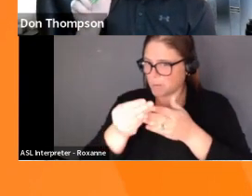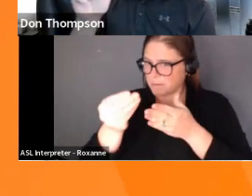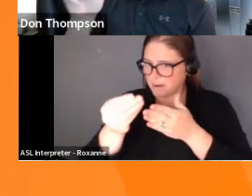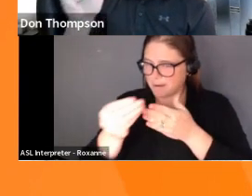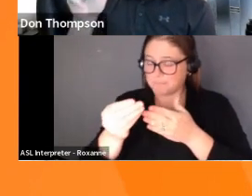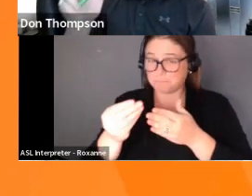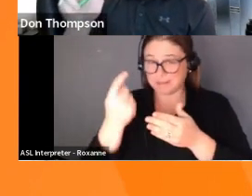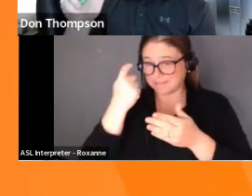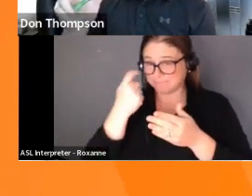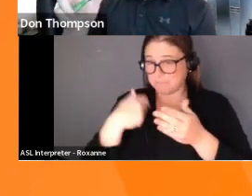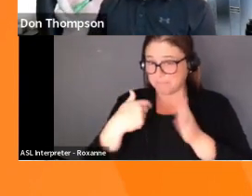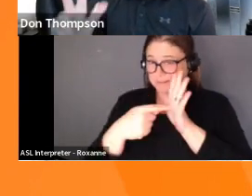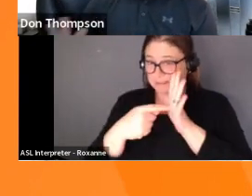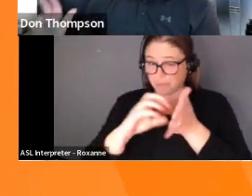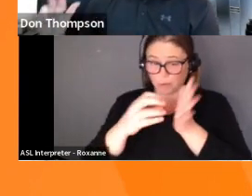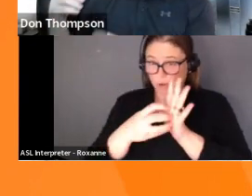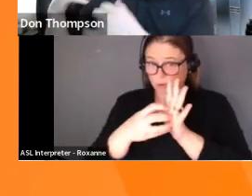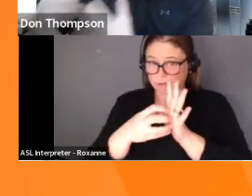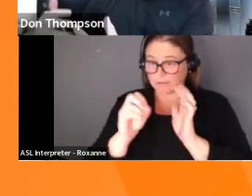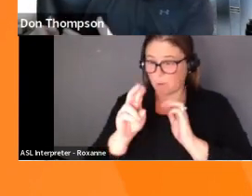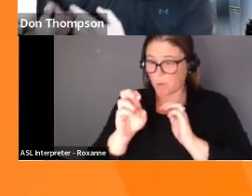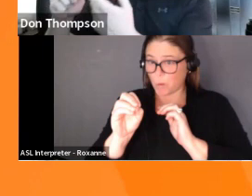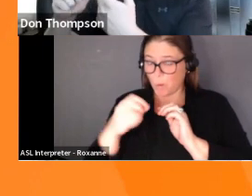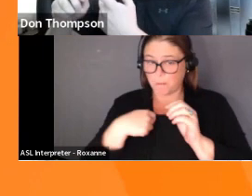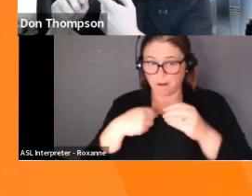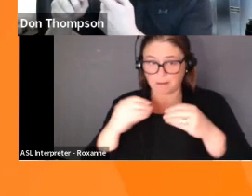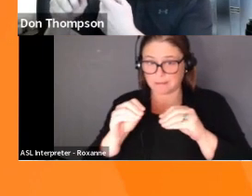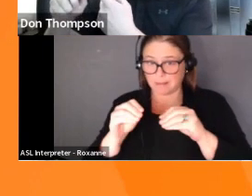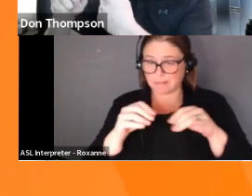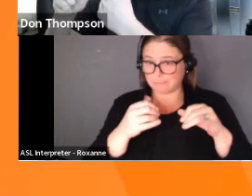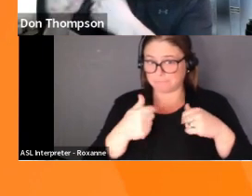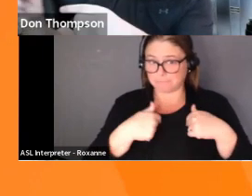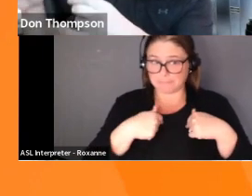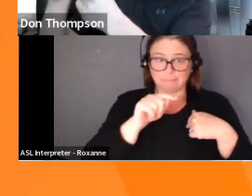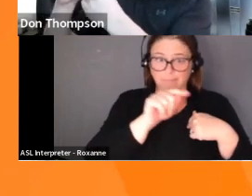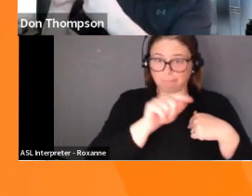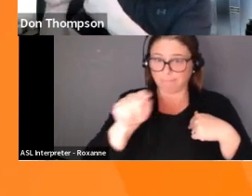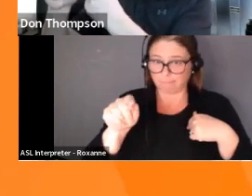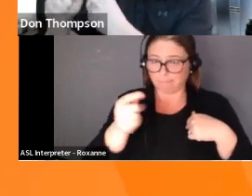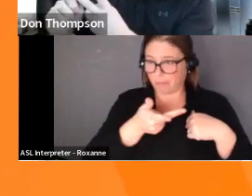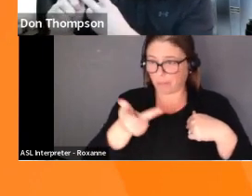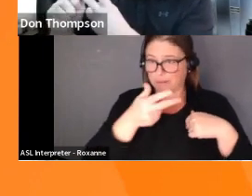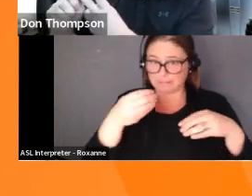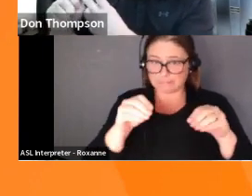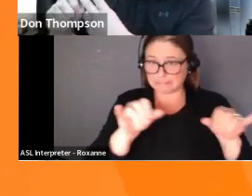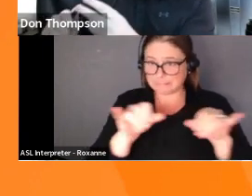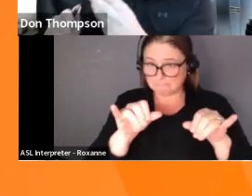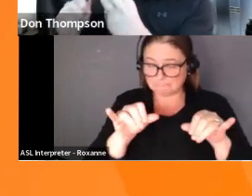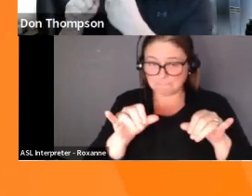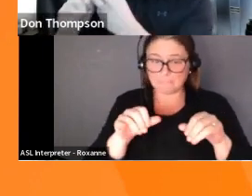Adelaide, and I are all selling the same Oreo cookies, part of this will be what our price is. It'll also be whether it's Prime